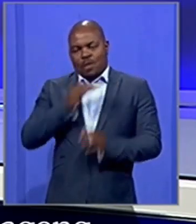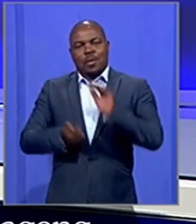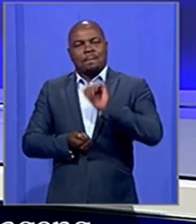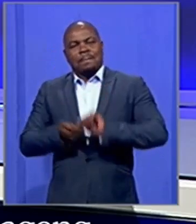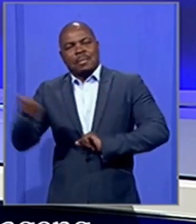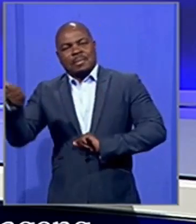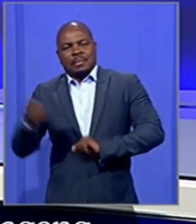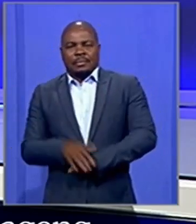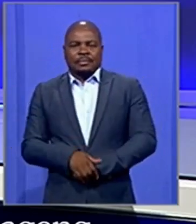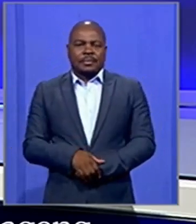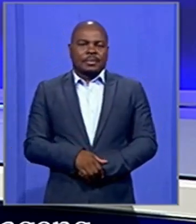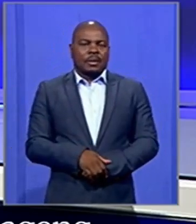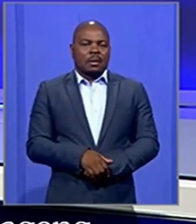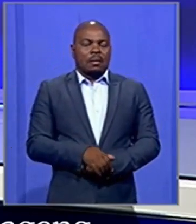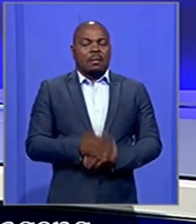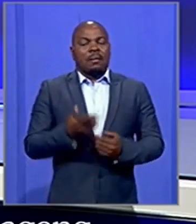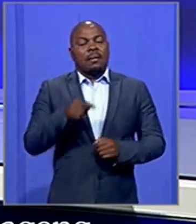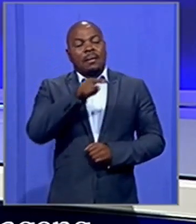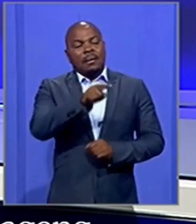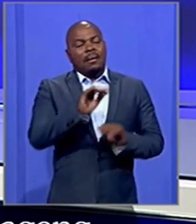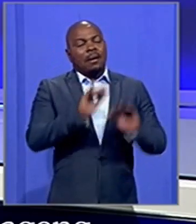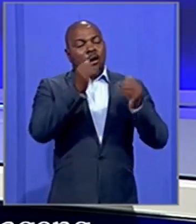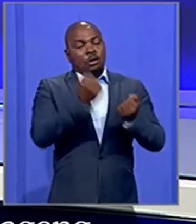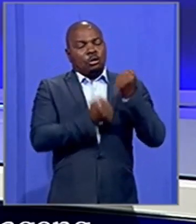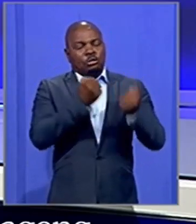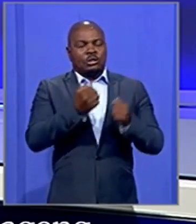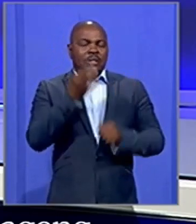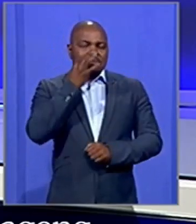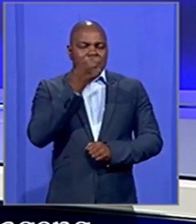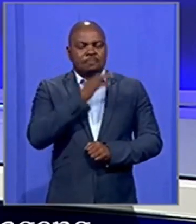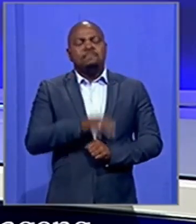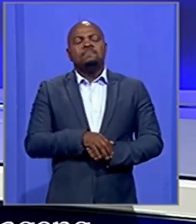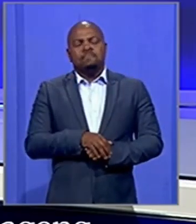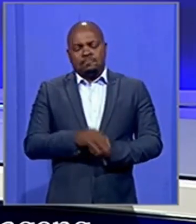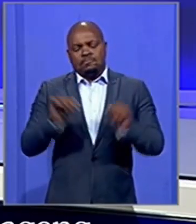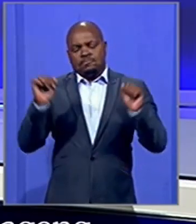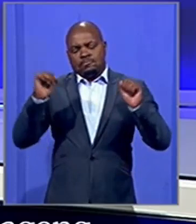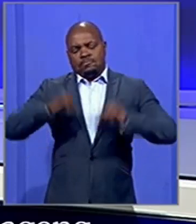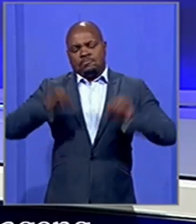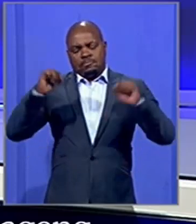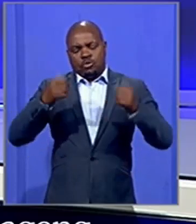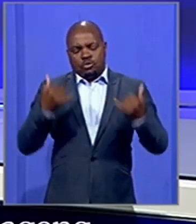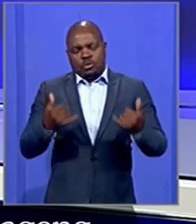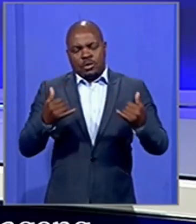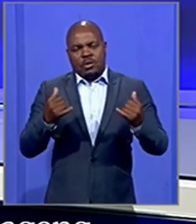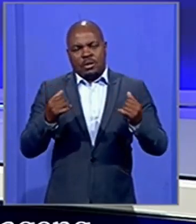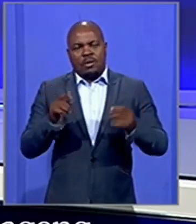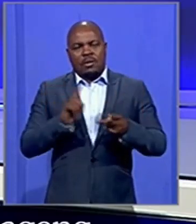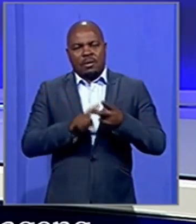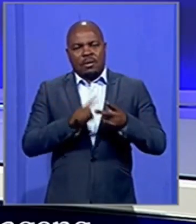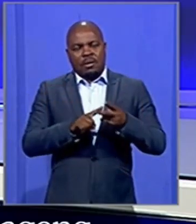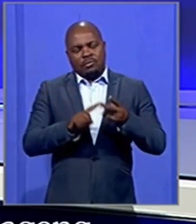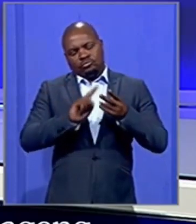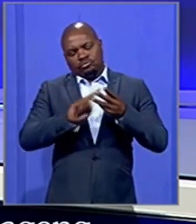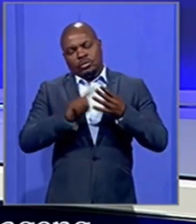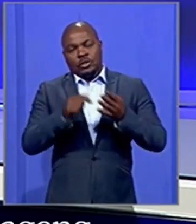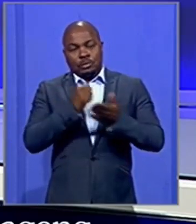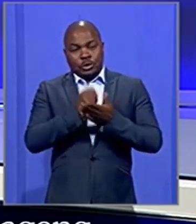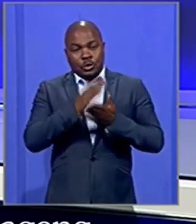dikgopelo tšeo. Kgorokgolotsheko e phethile ka go dumelelana ka kahlolo le gono magareng ga dilo tše dingwe